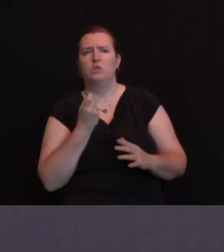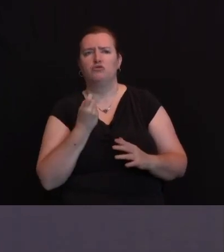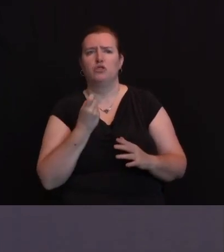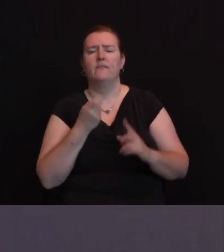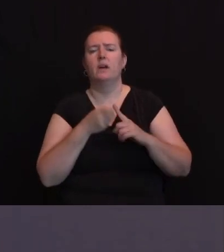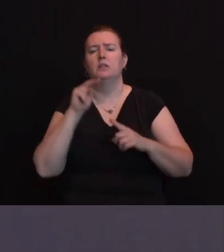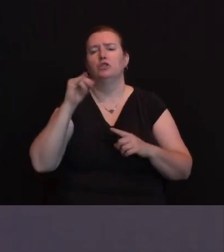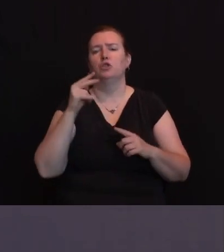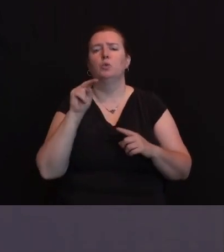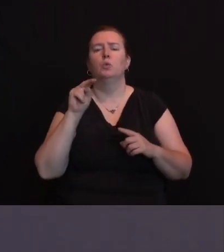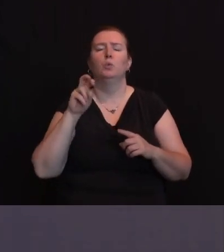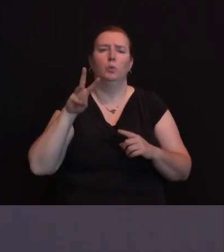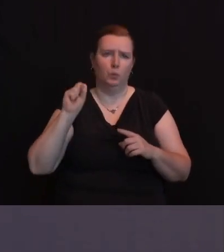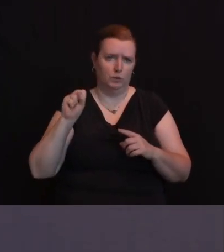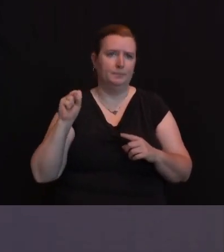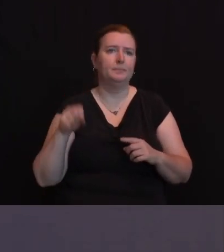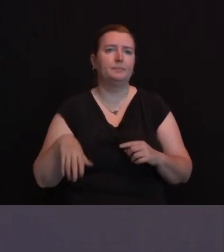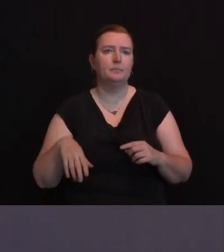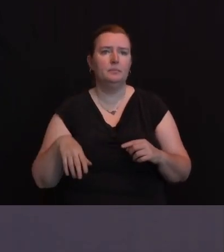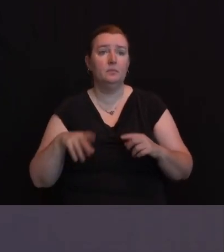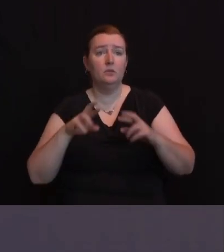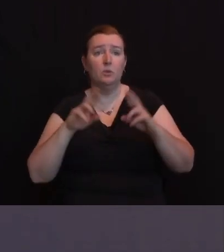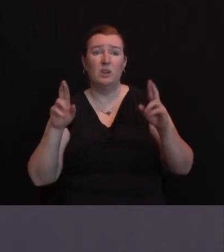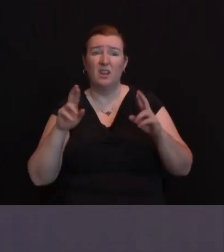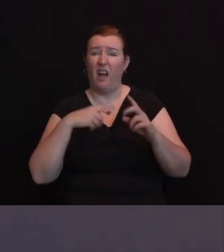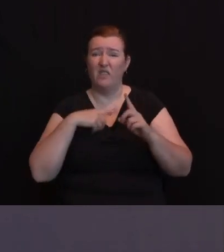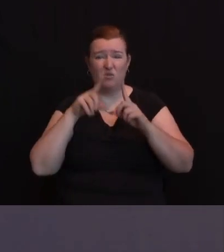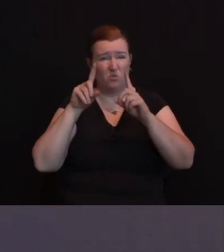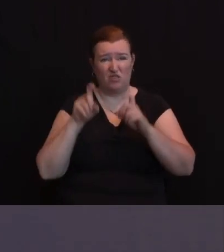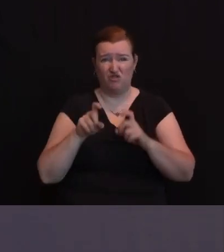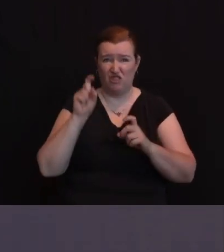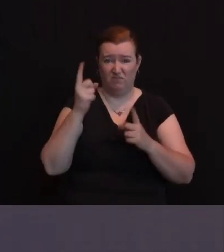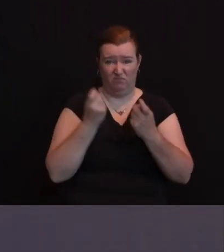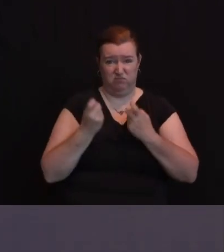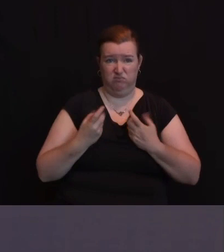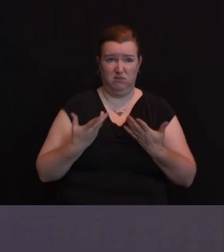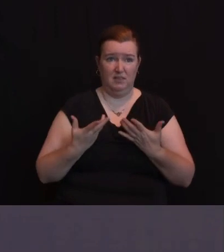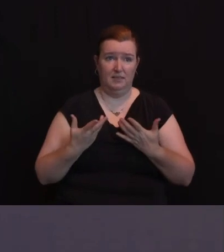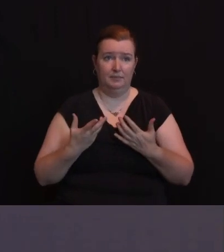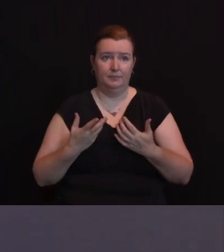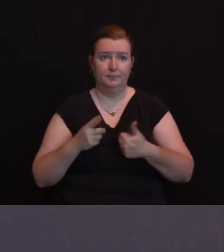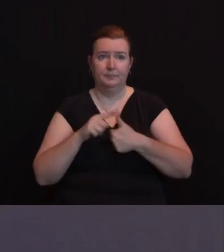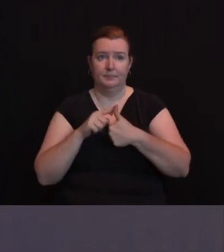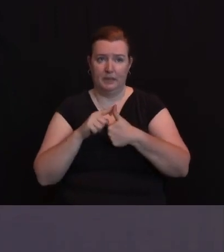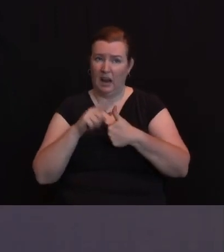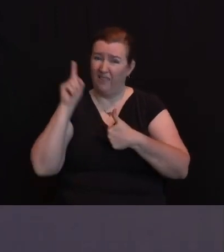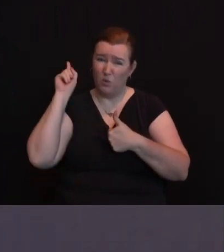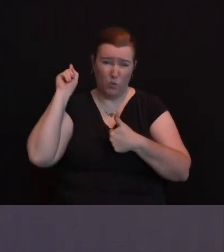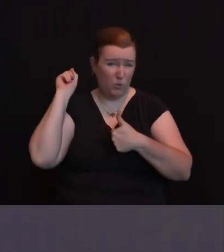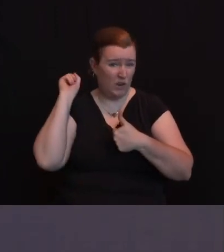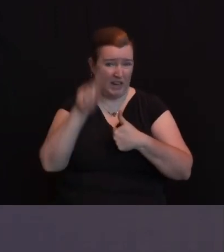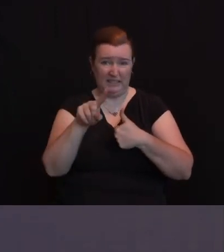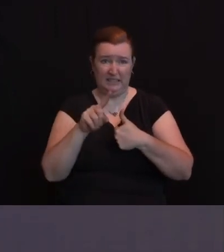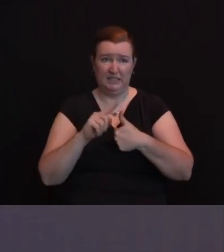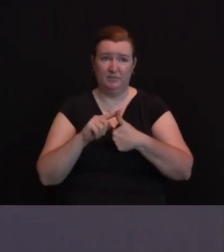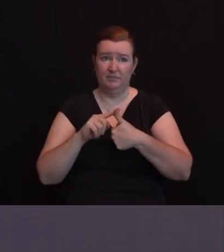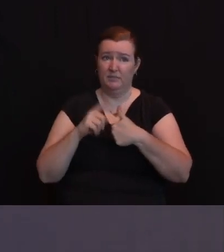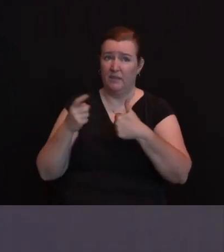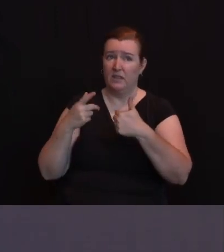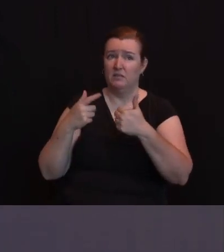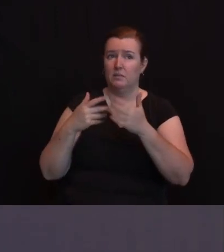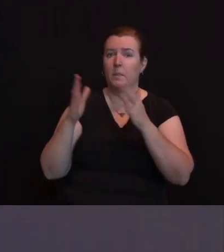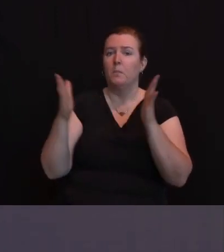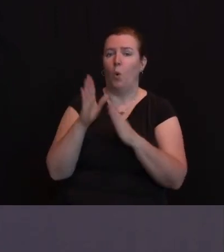forward, fasten your seatbelt for this line of questioning because it's redundant, but I've got to ask you these questions on behalf of a lot of the small business